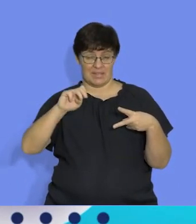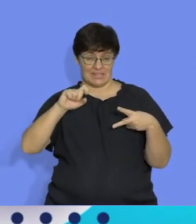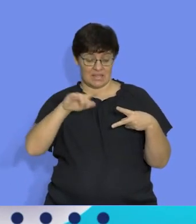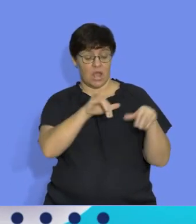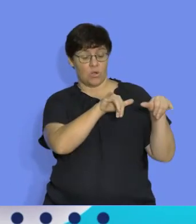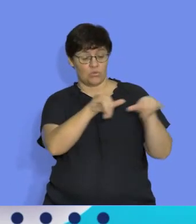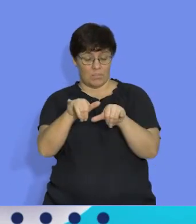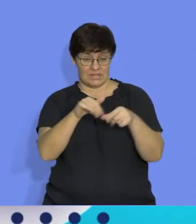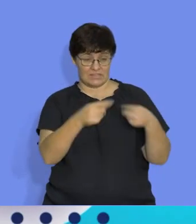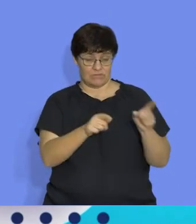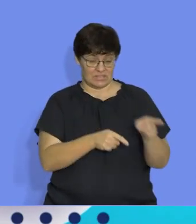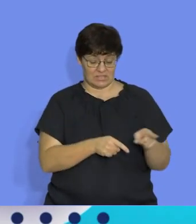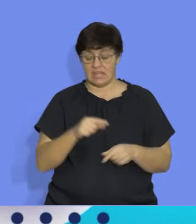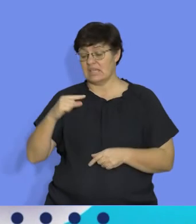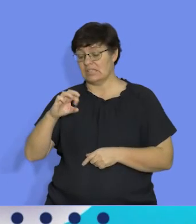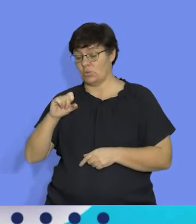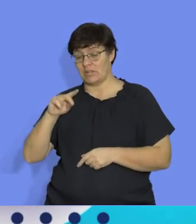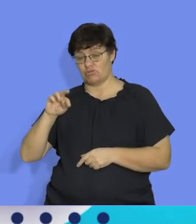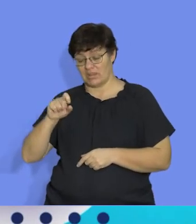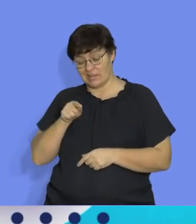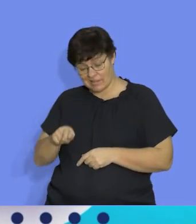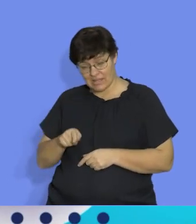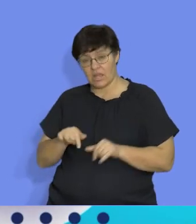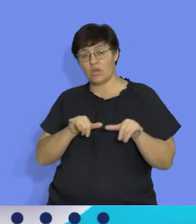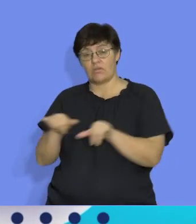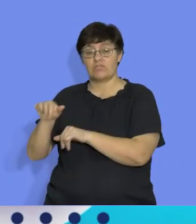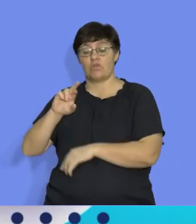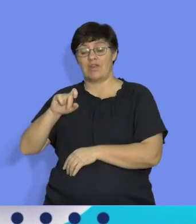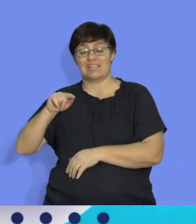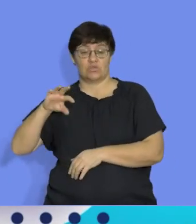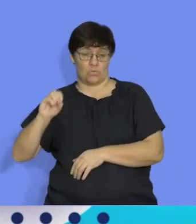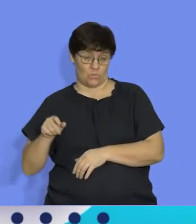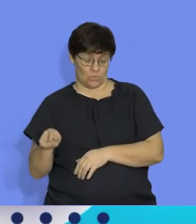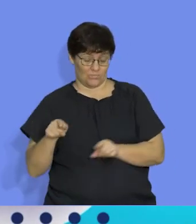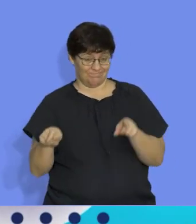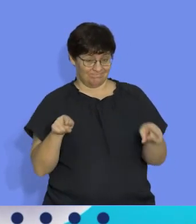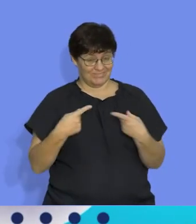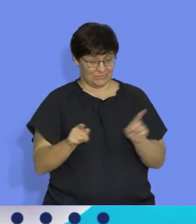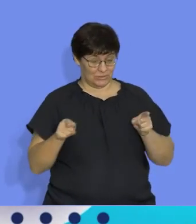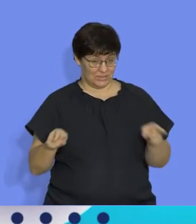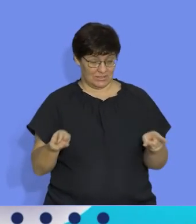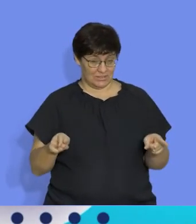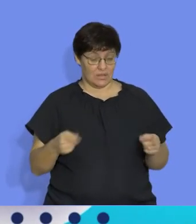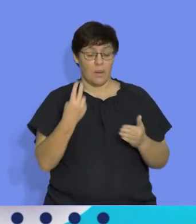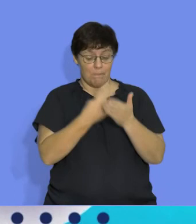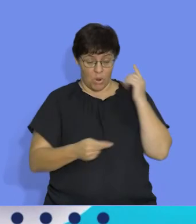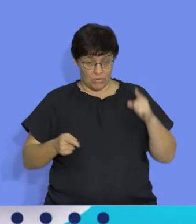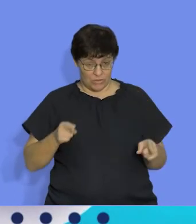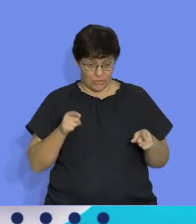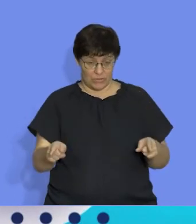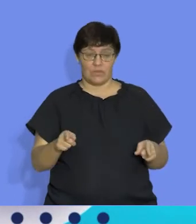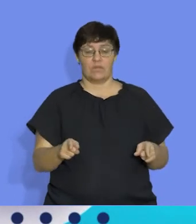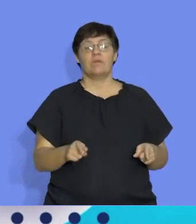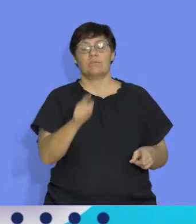common difference and a geometric sequence has a common ratio. We're going to use both of these pieces